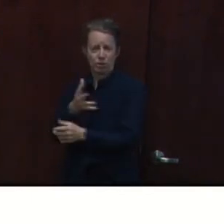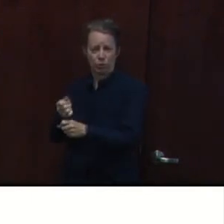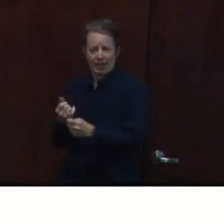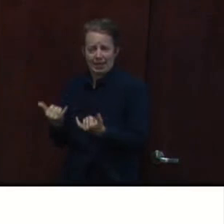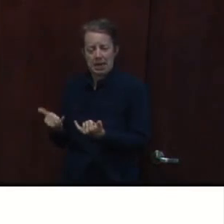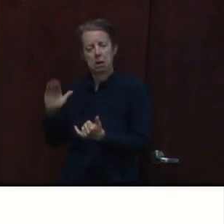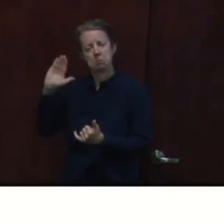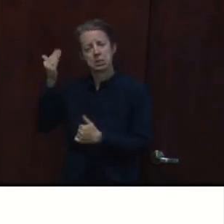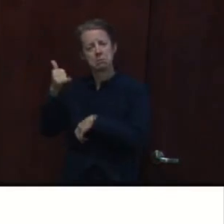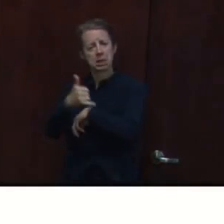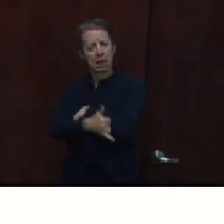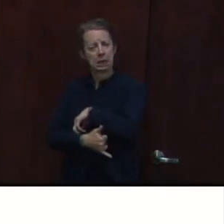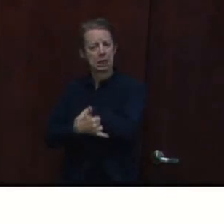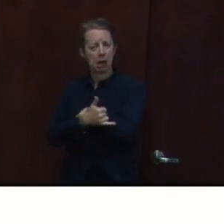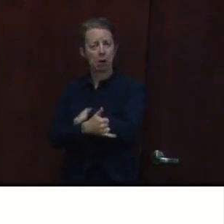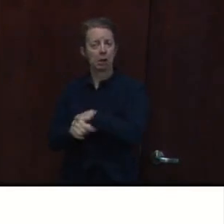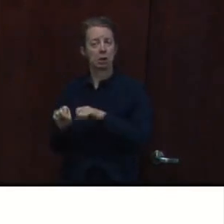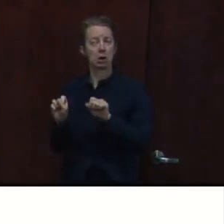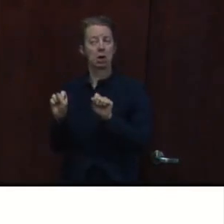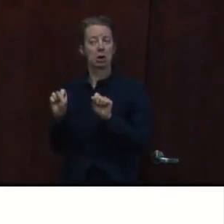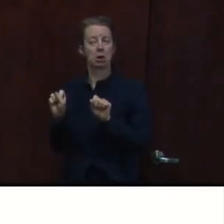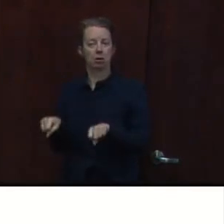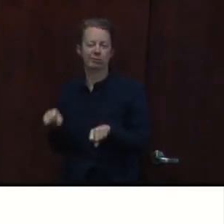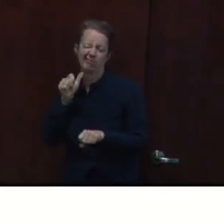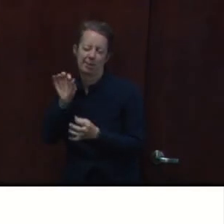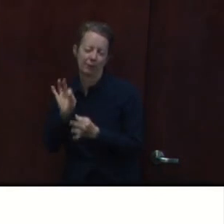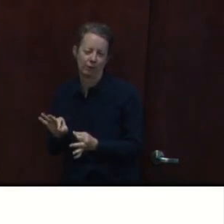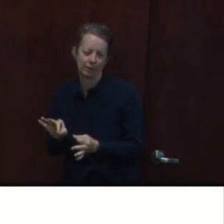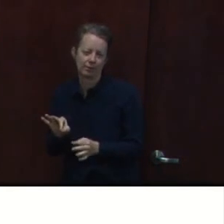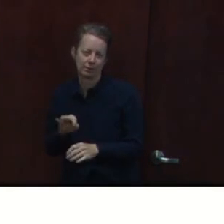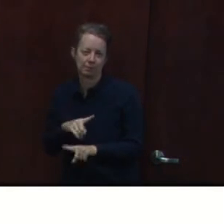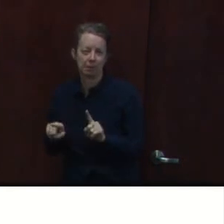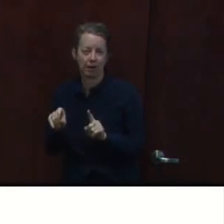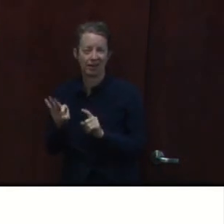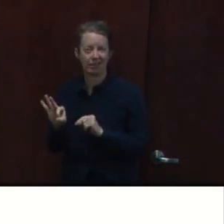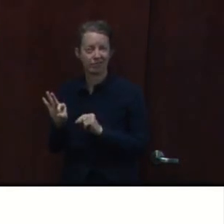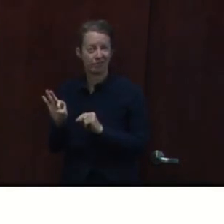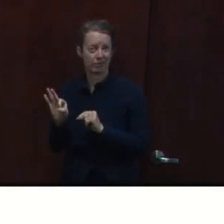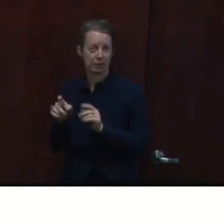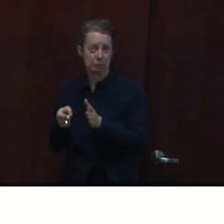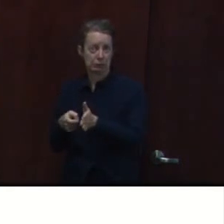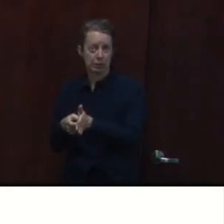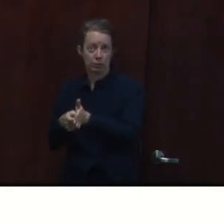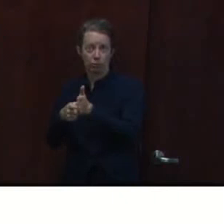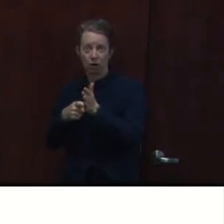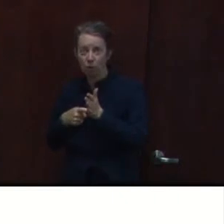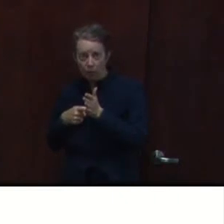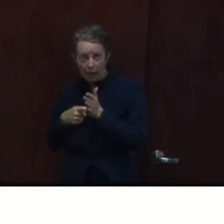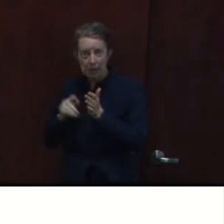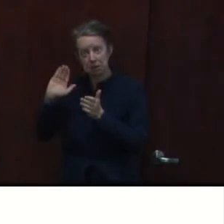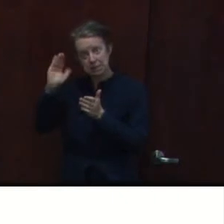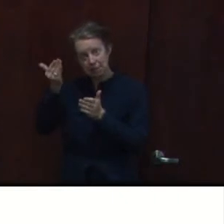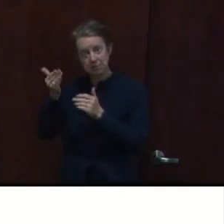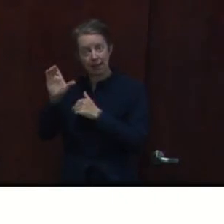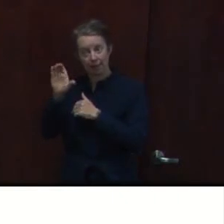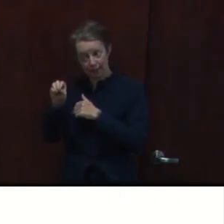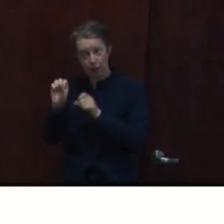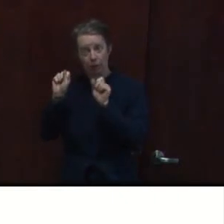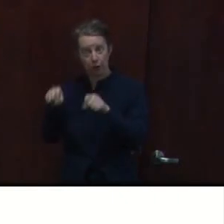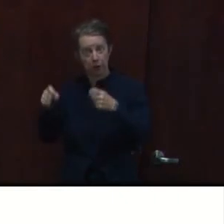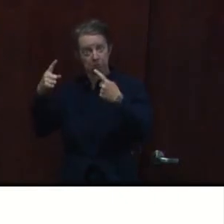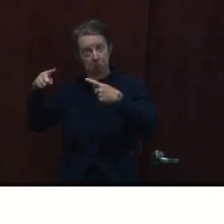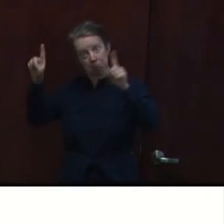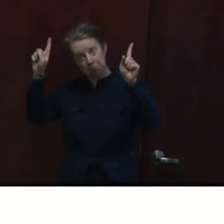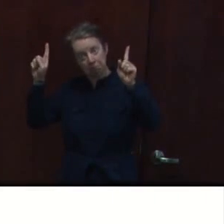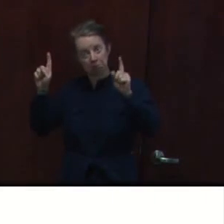We don't think that's the ideal. We think there's a better way to do it. But if we had to, there really is kind of a pathway to doing that if, for